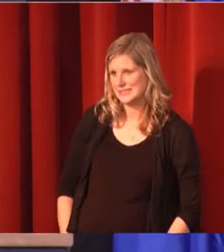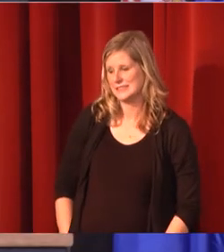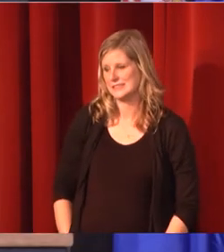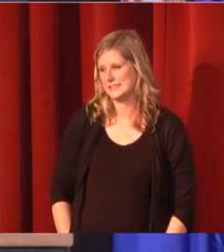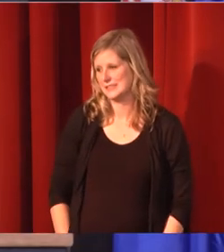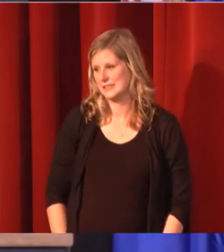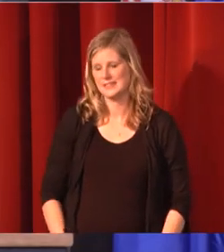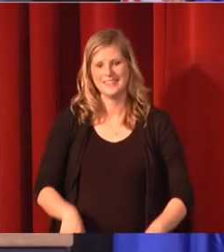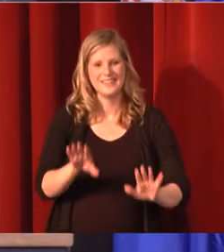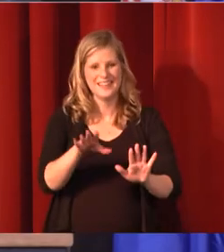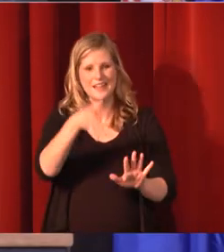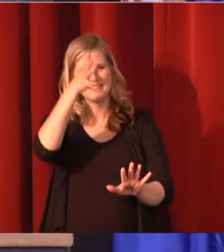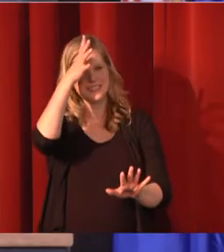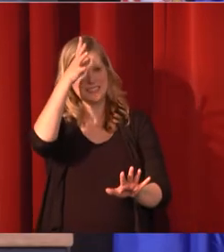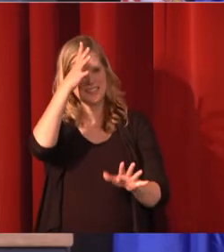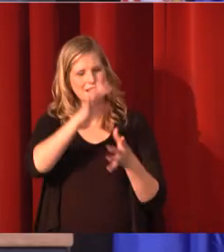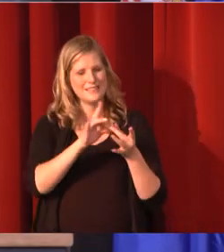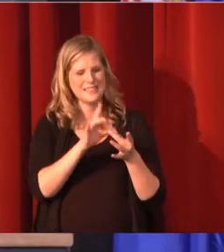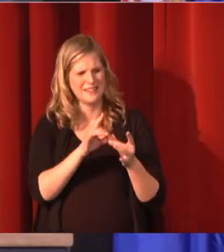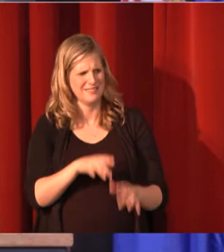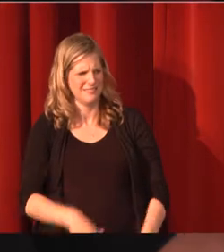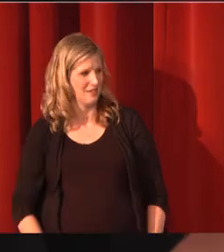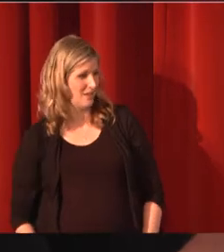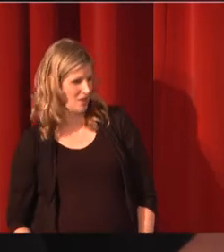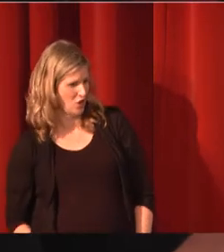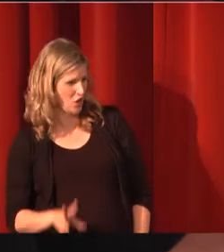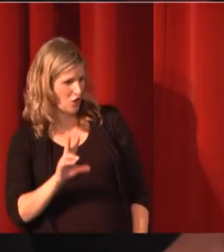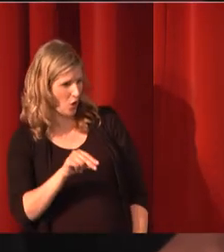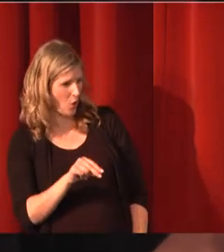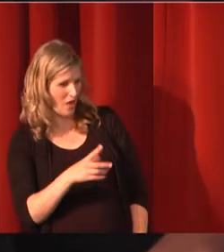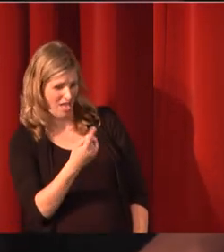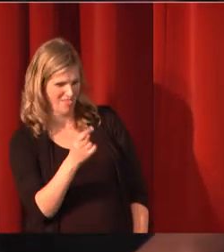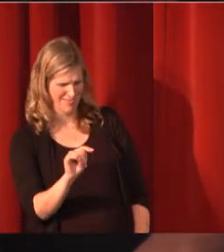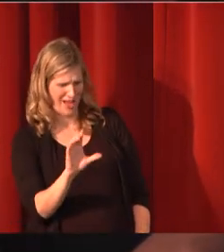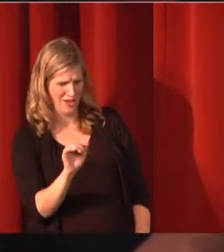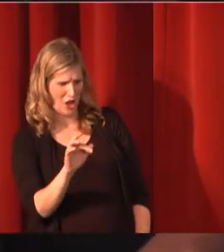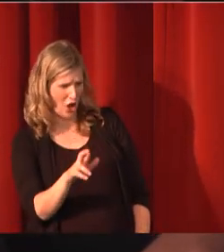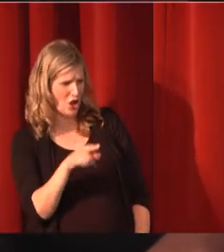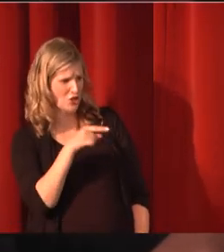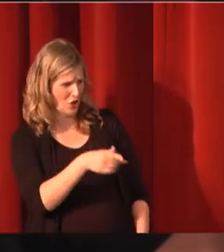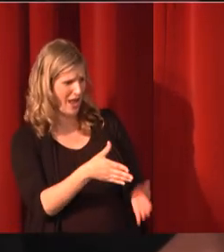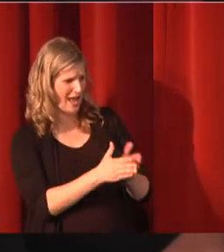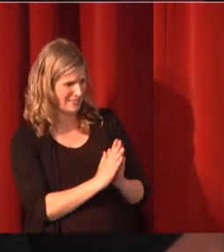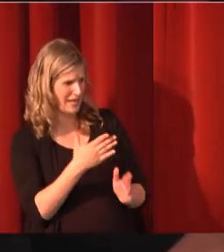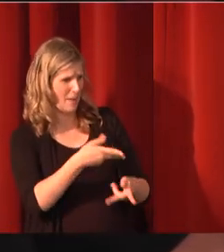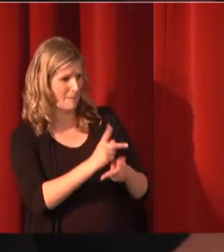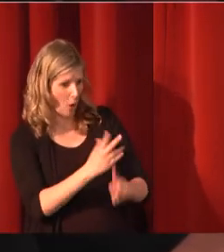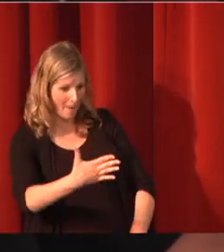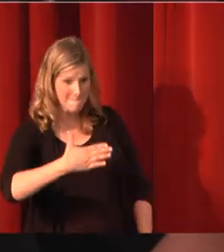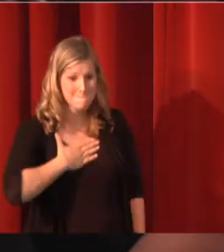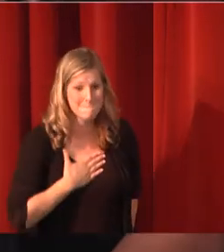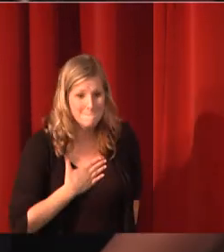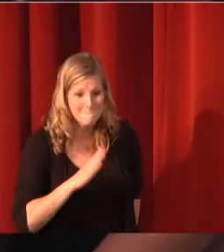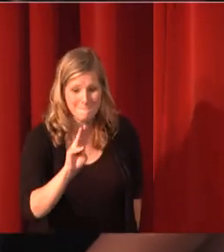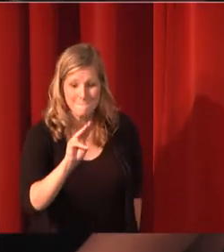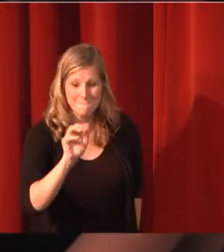dad told me there's no such thing as the car you're asking to borrow my car